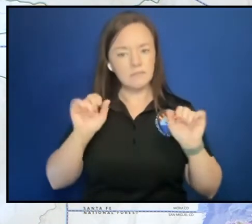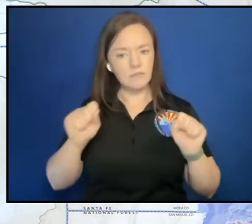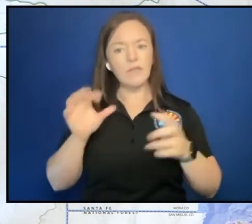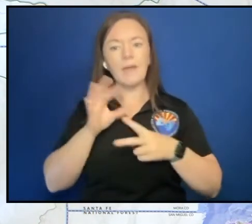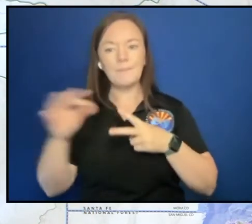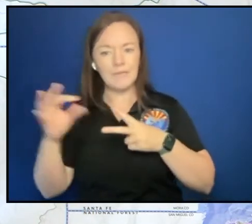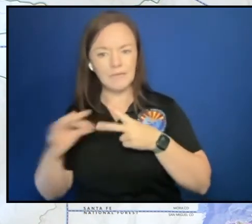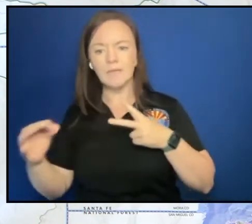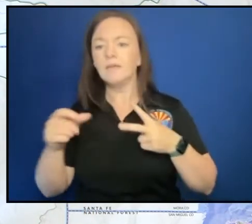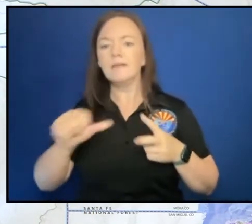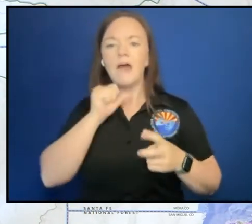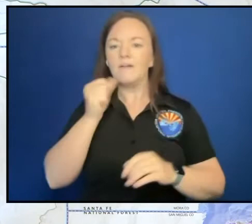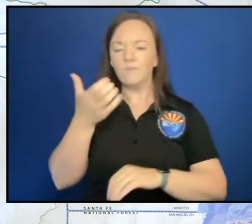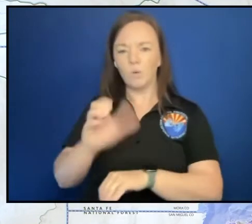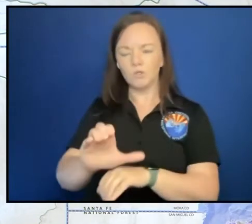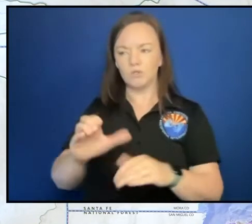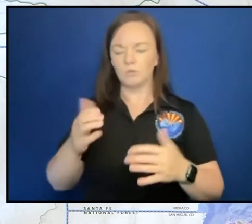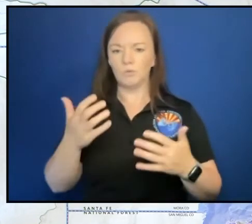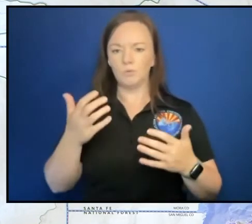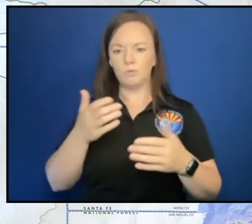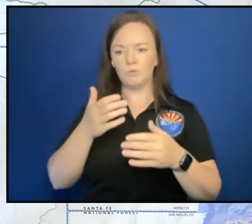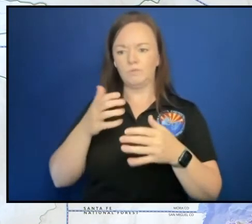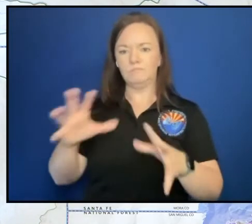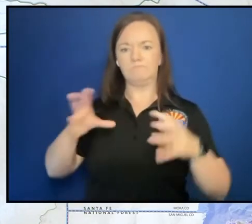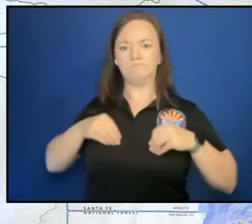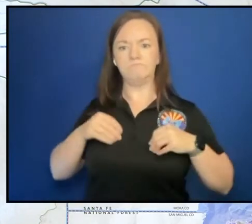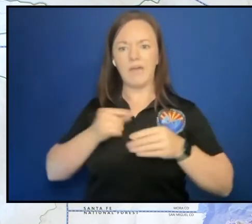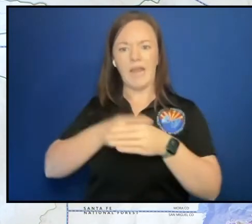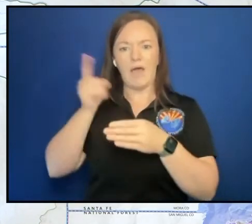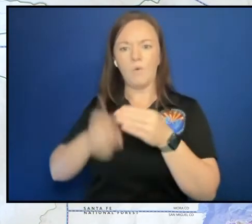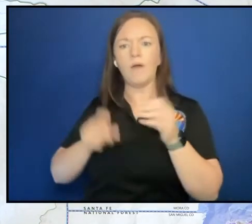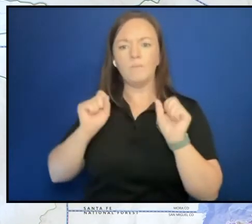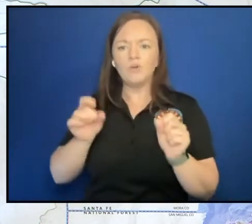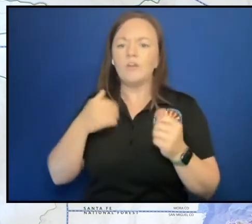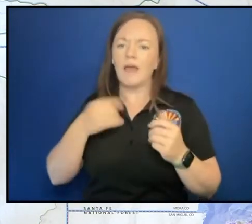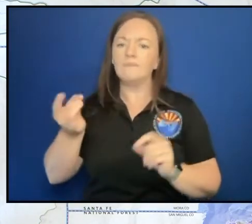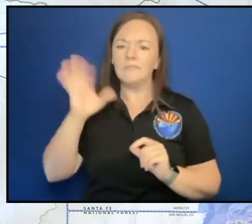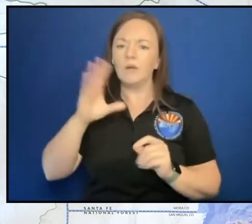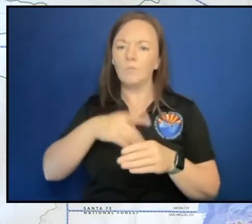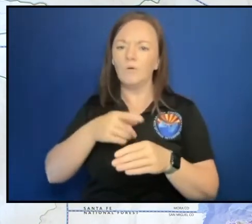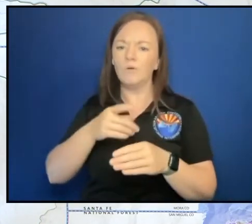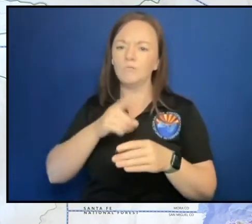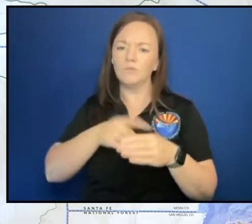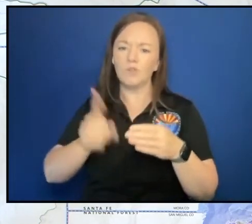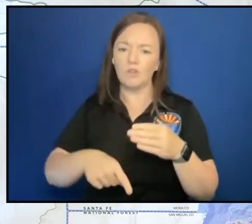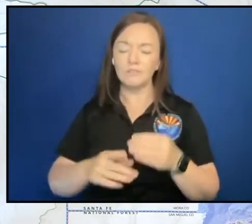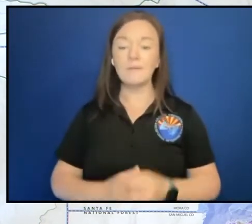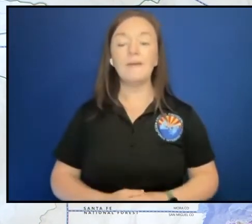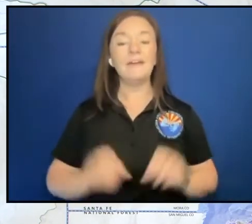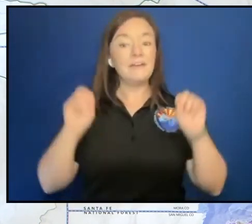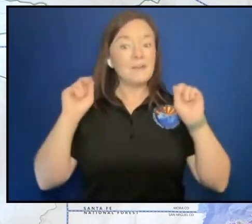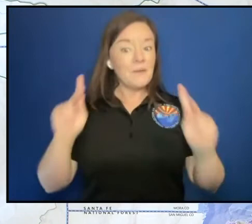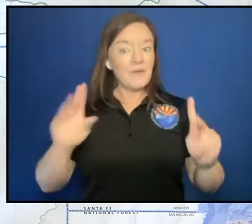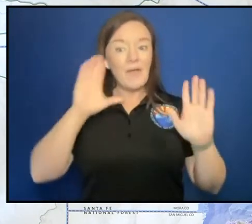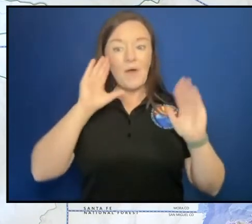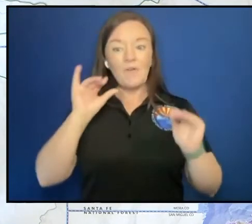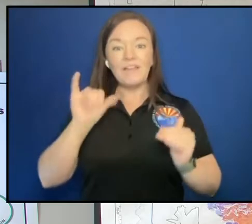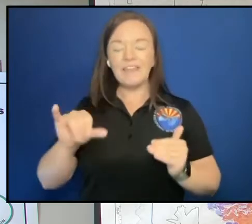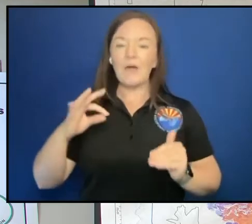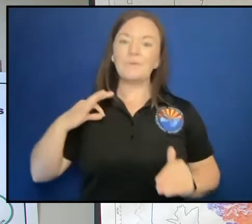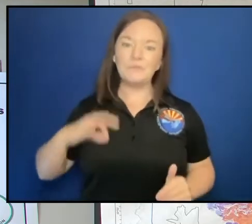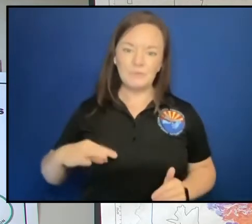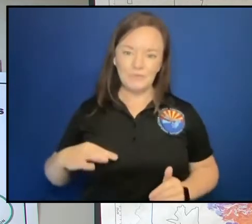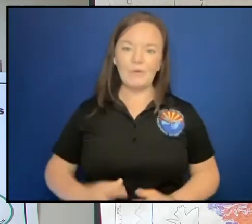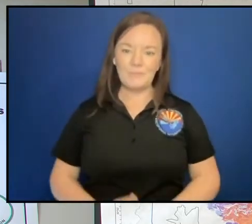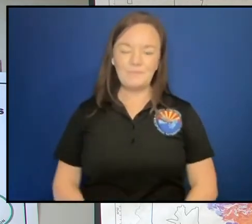into an outcome that could have a really terrible result. All right, hopefully that was useful.